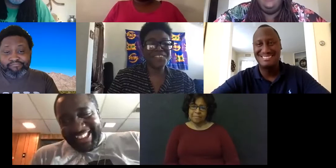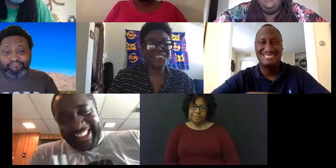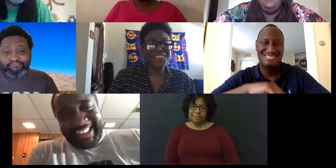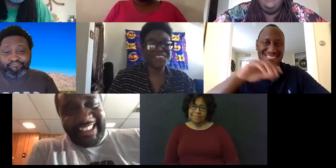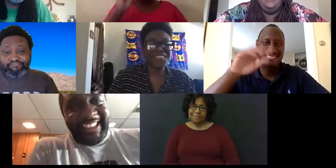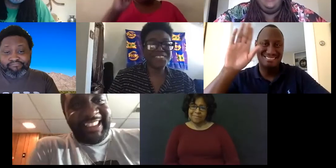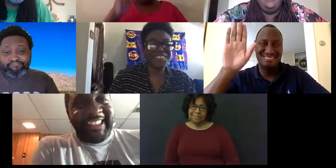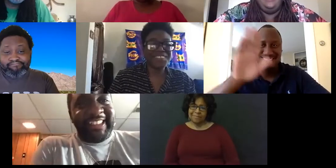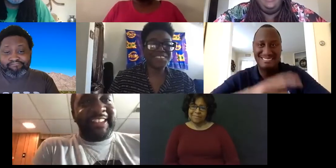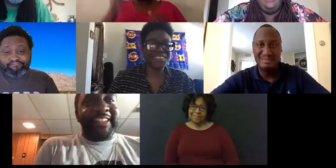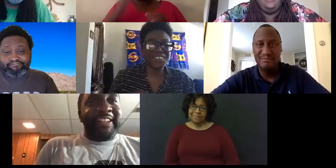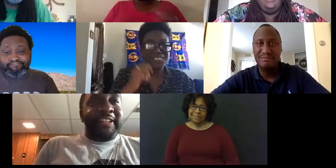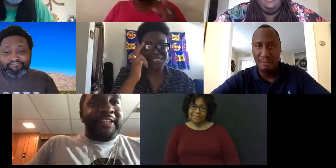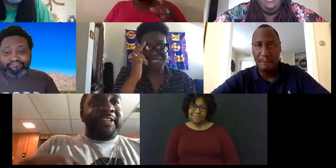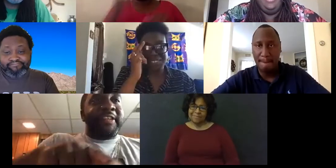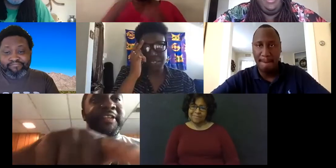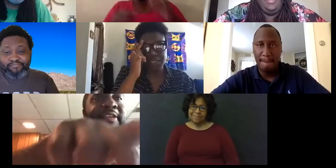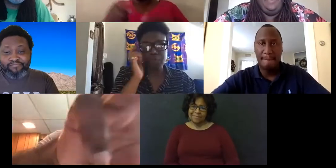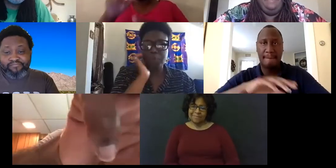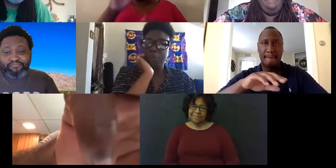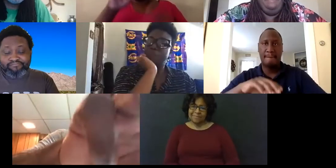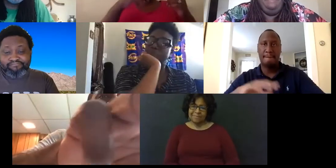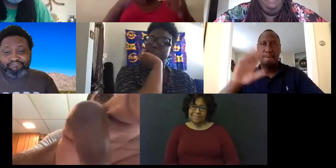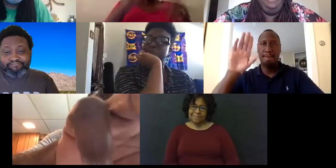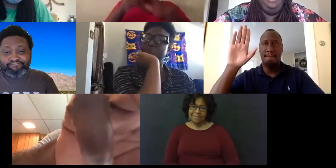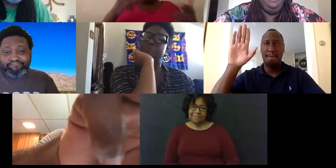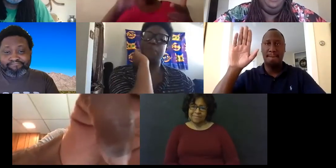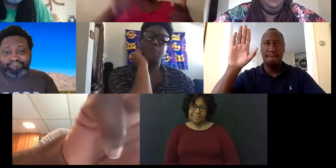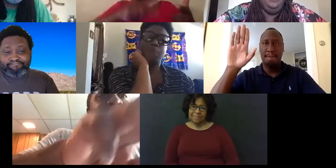right, Lester, and then we're gonna do Kevin next.